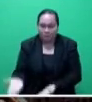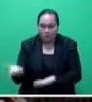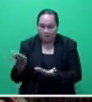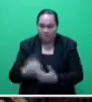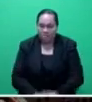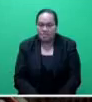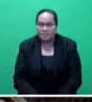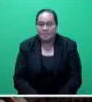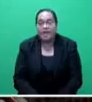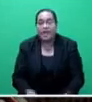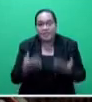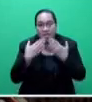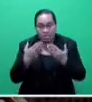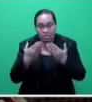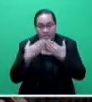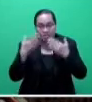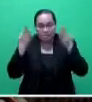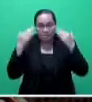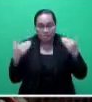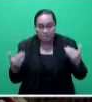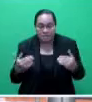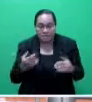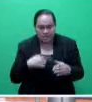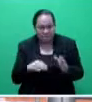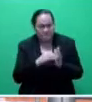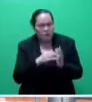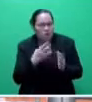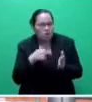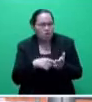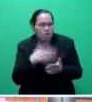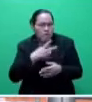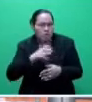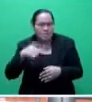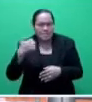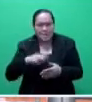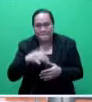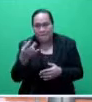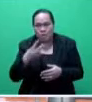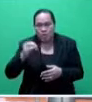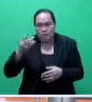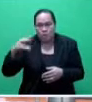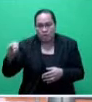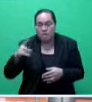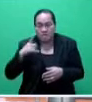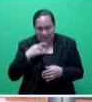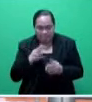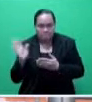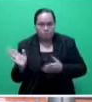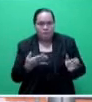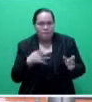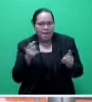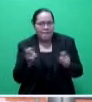Thank you, Mr. Speaker. Sir, Mr. Speaker, sir, pursuant to the resolution of Parliament on Tuesday, 26 May 2020, I now move that the Legal Practitioners Amendment